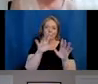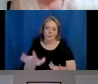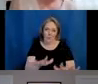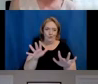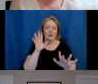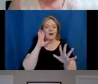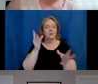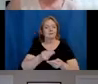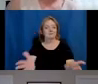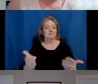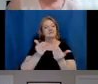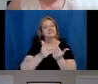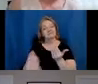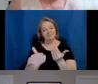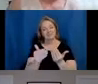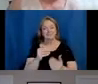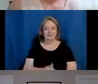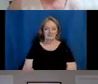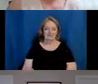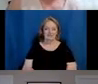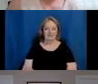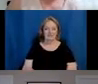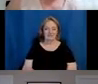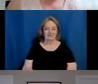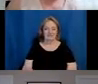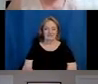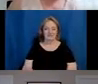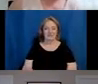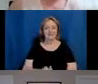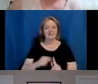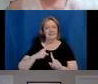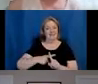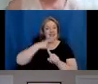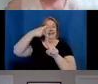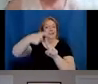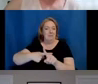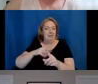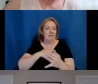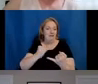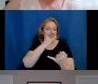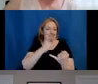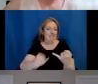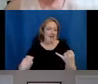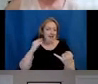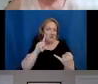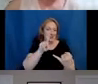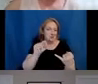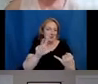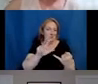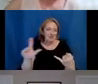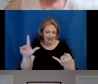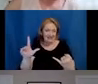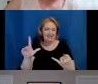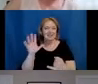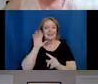coming days, and it will be available on YouTube. So next month, we actually conclude our 2023 virtual road trip